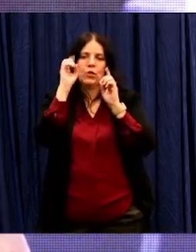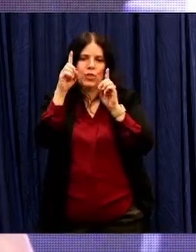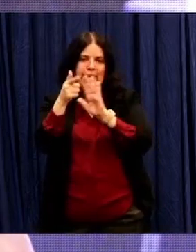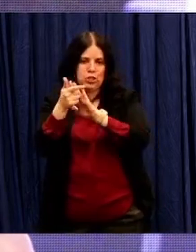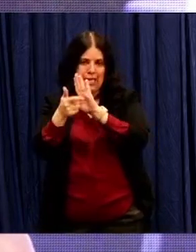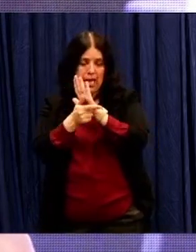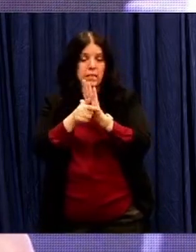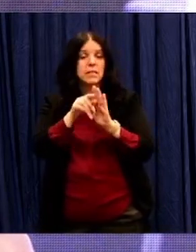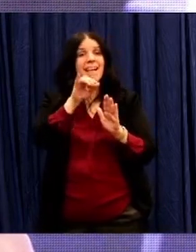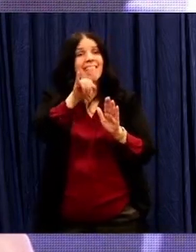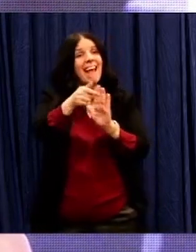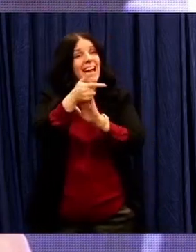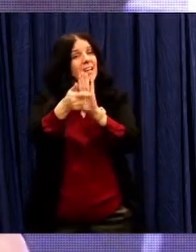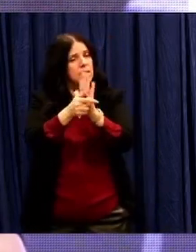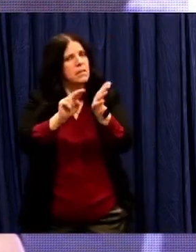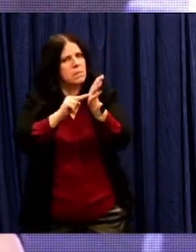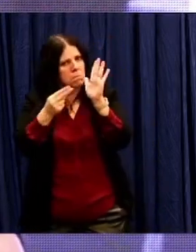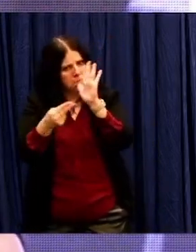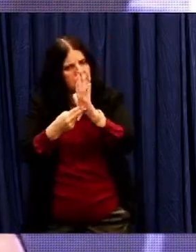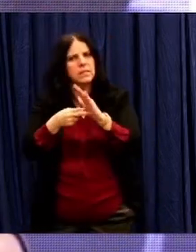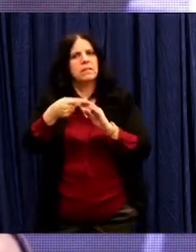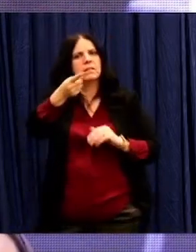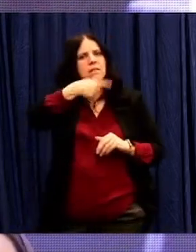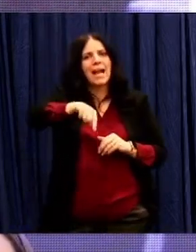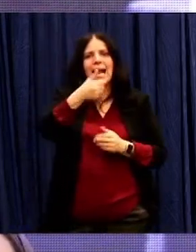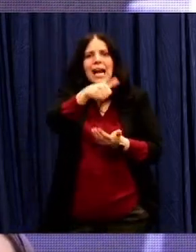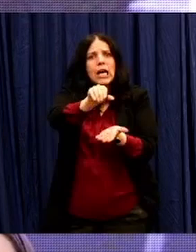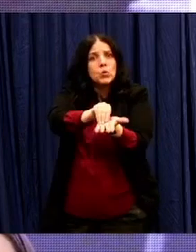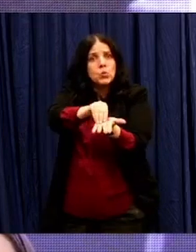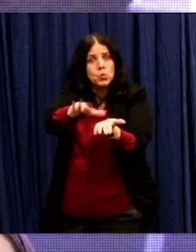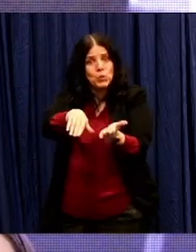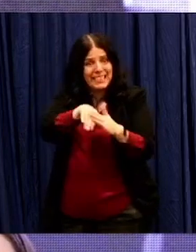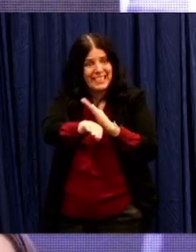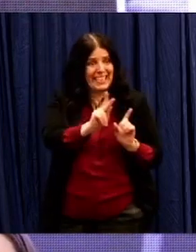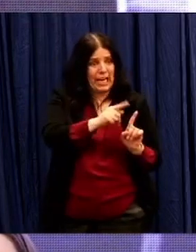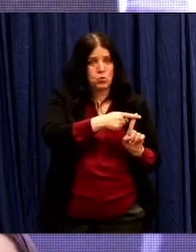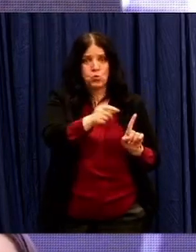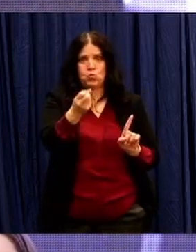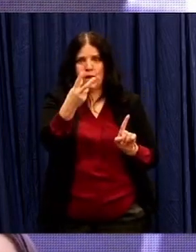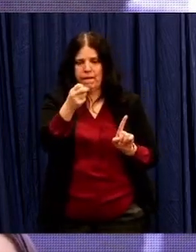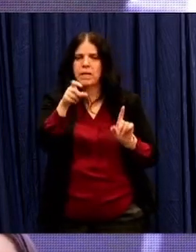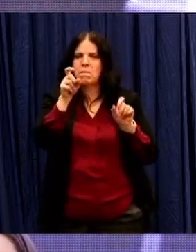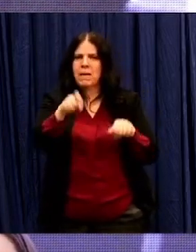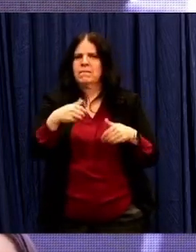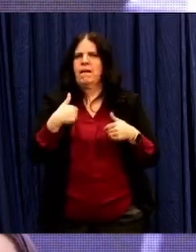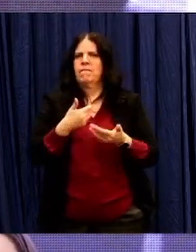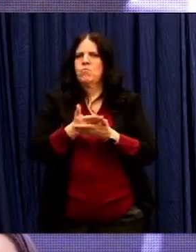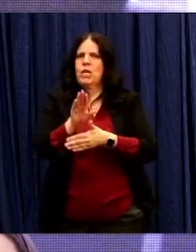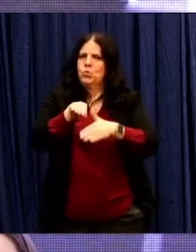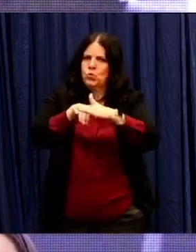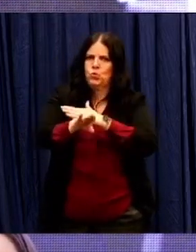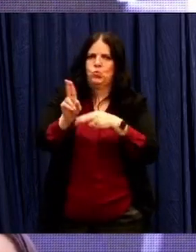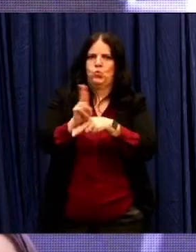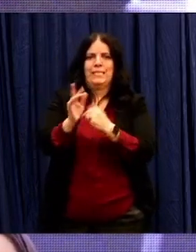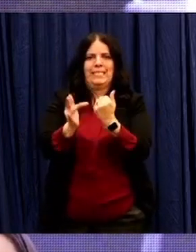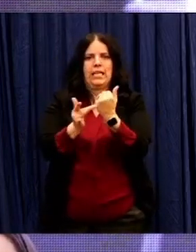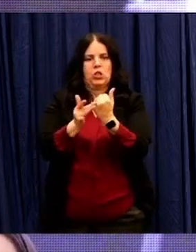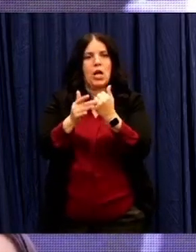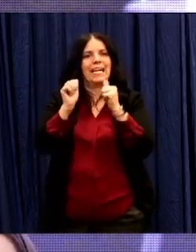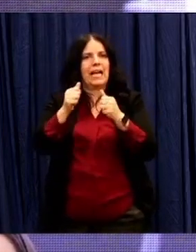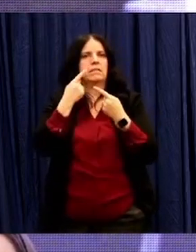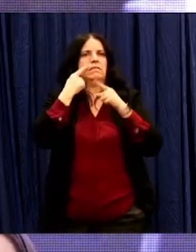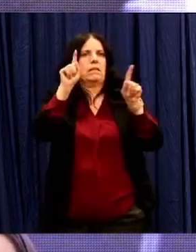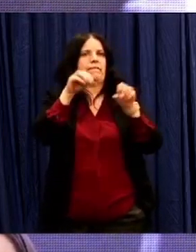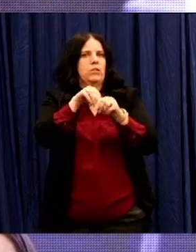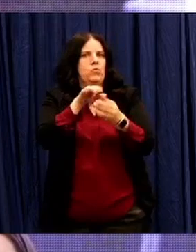have access to the assistive technology that they need to be successful in the classroom. Along with that,